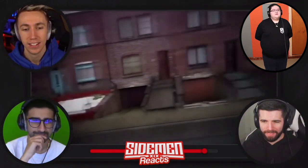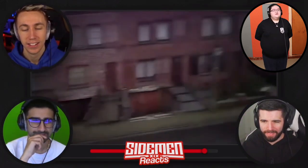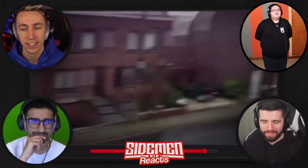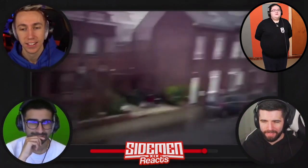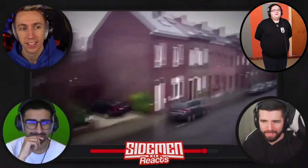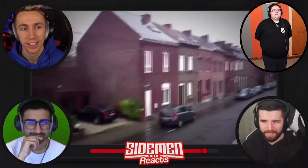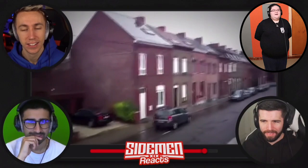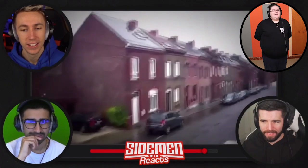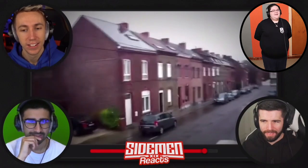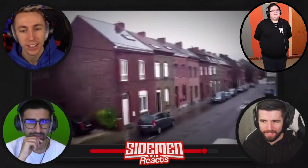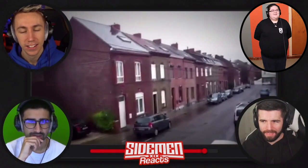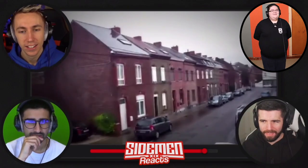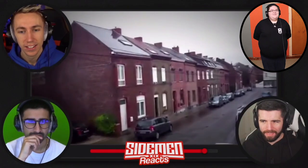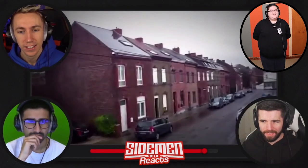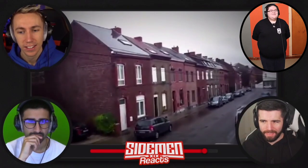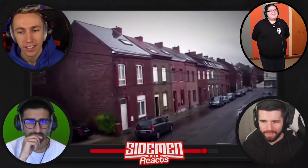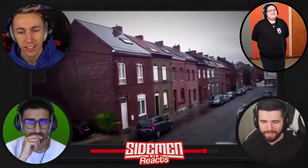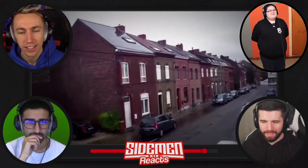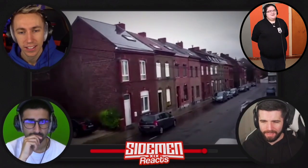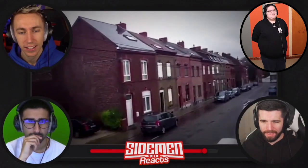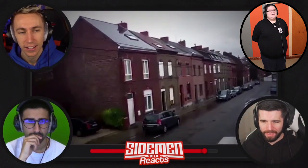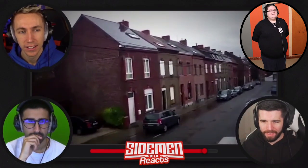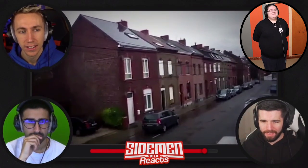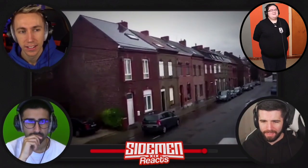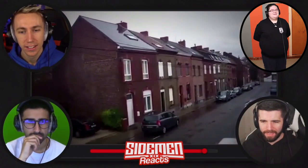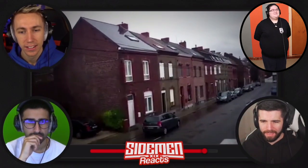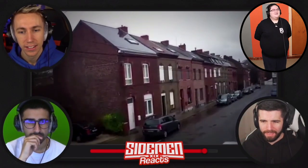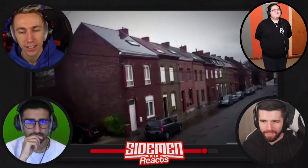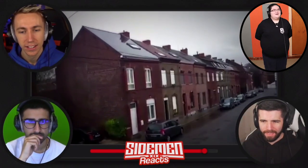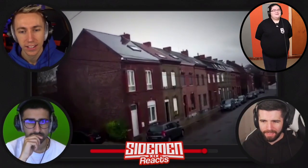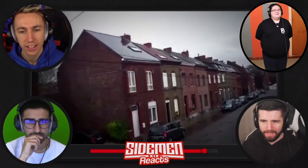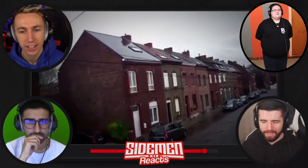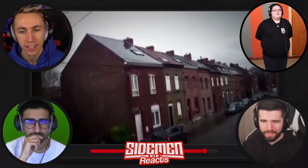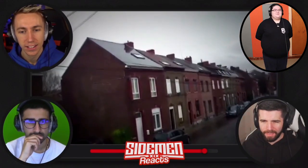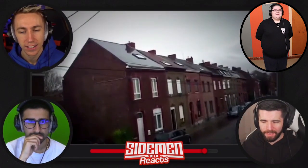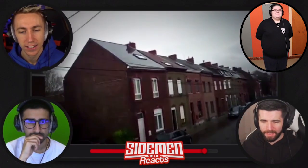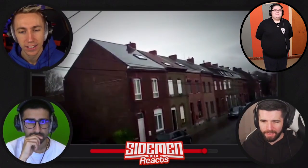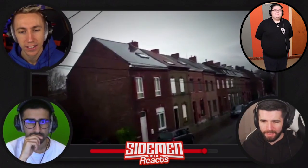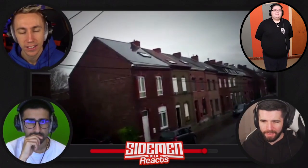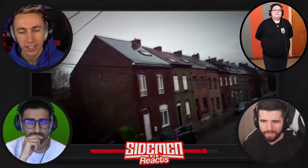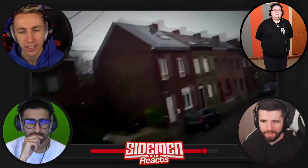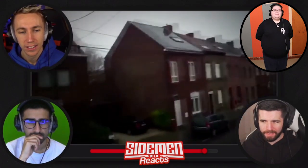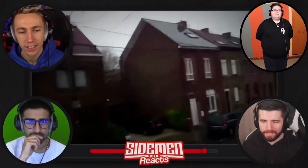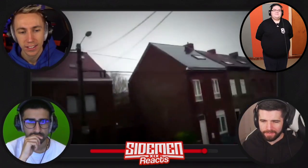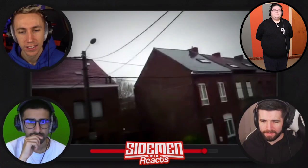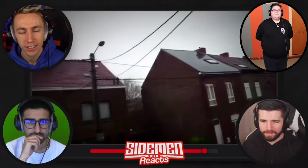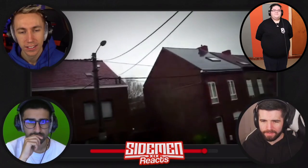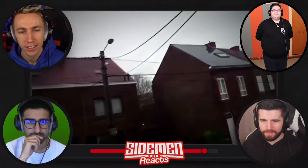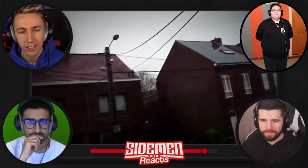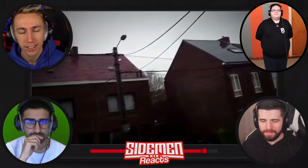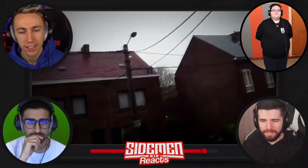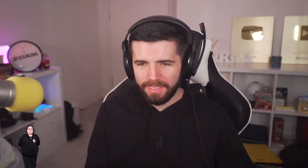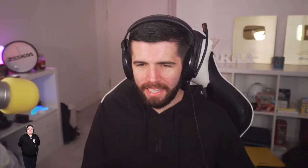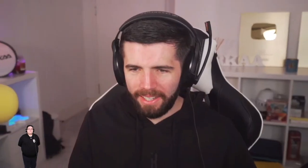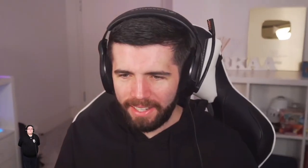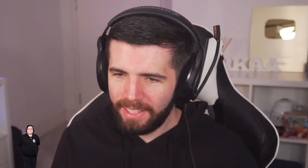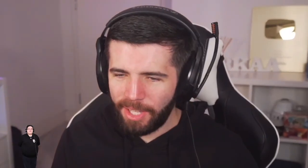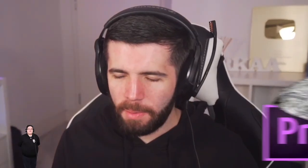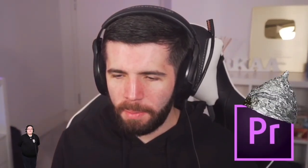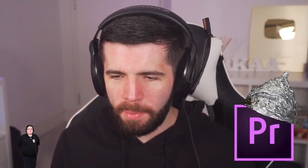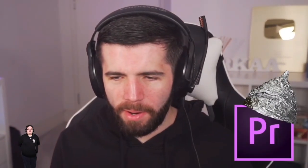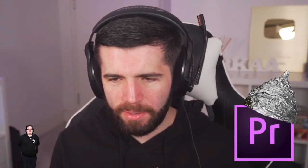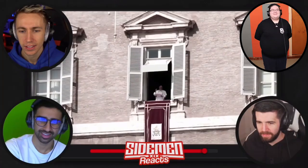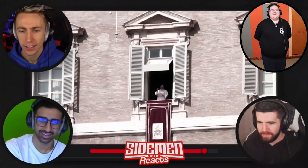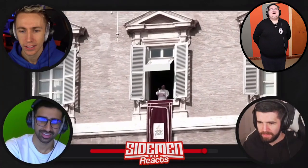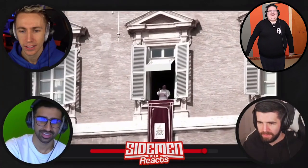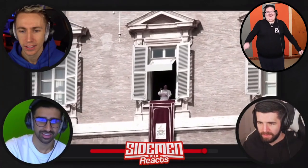Even if you suspect there's a way to even though it's fake, it does sound like, it does kind of sound what creepy. Could be causing such bizarre sounds. Adobe